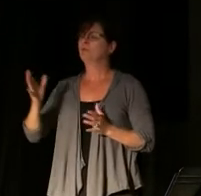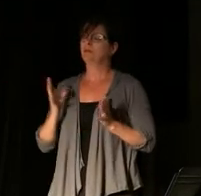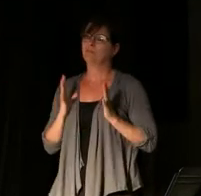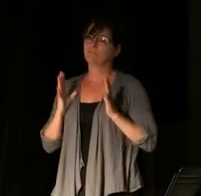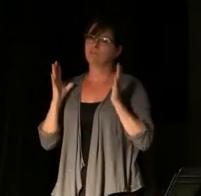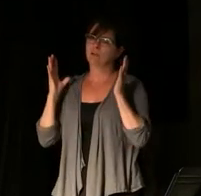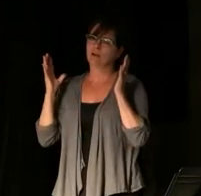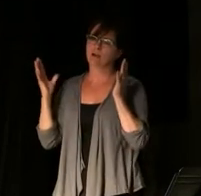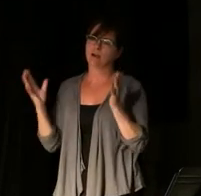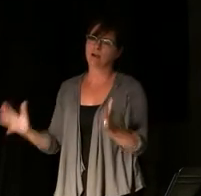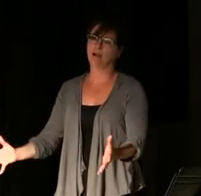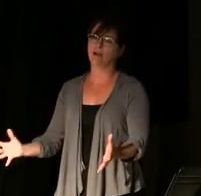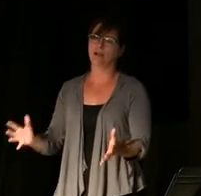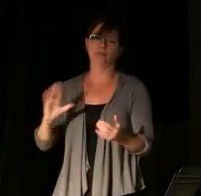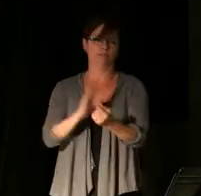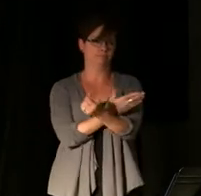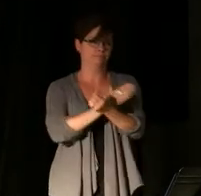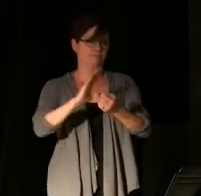fine.